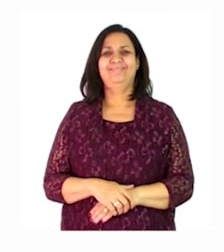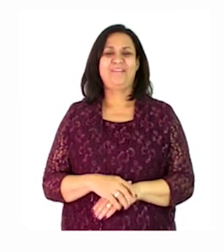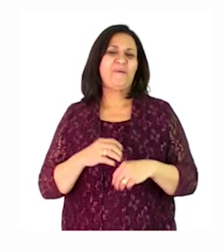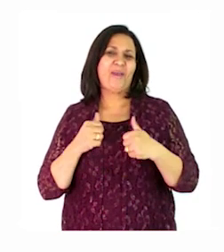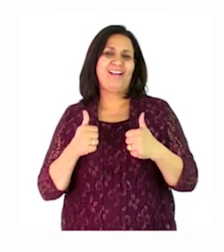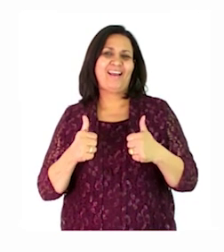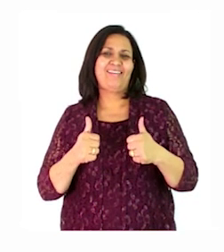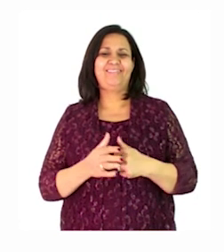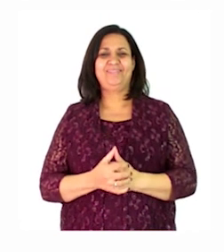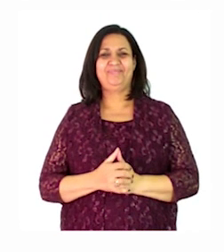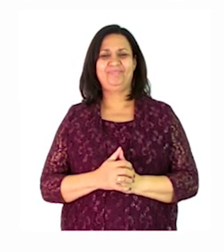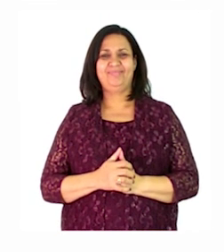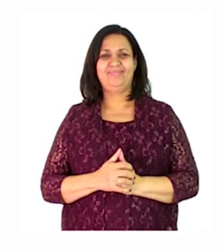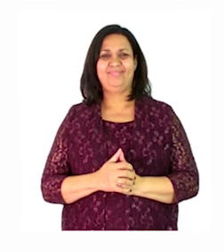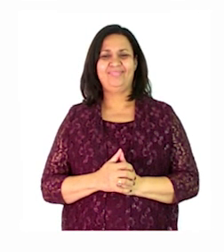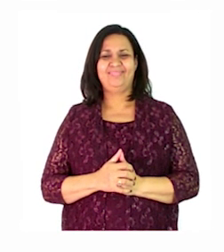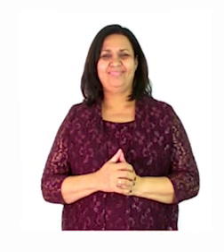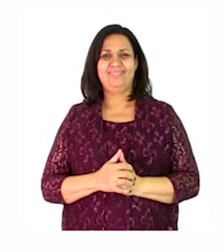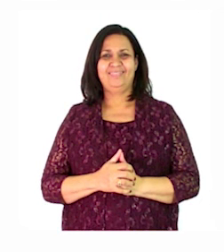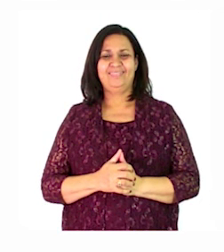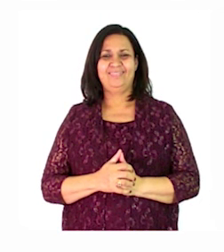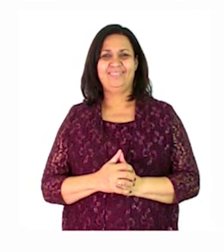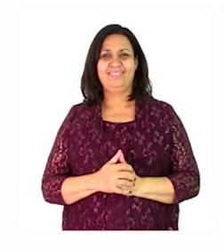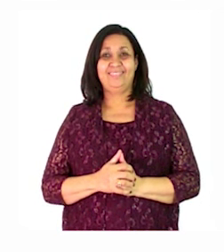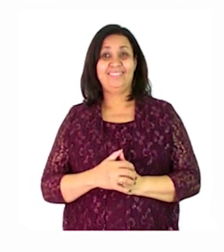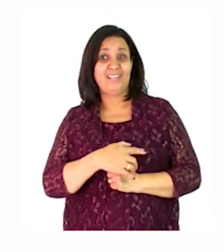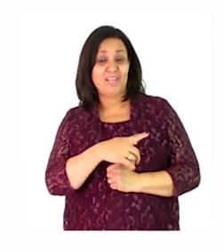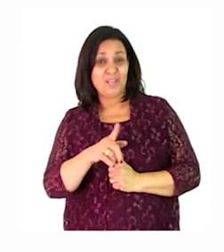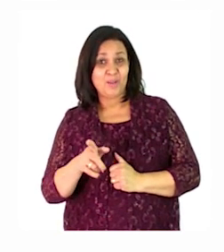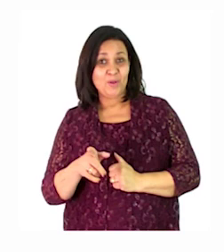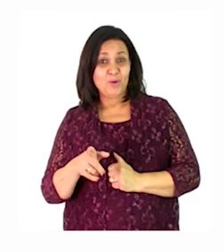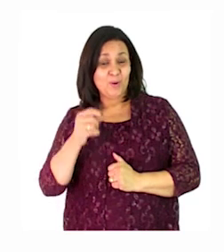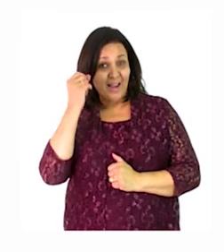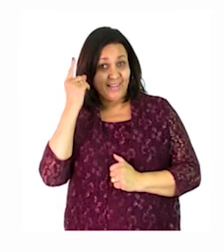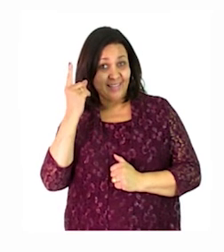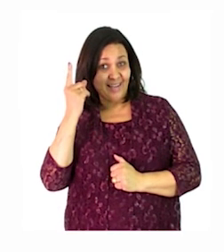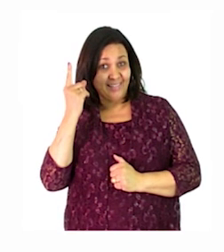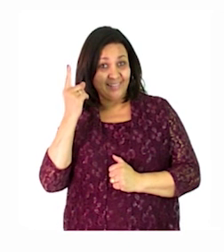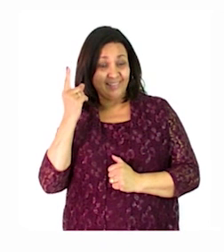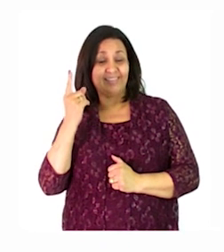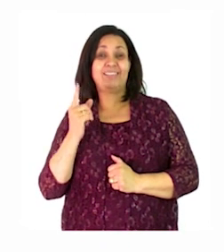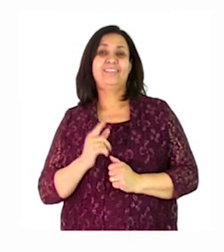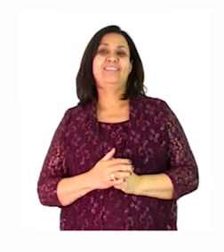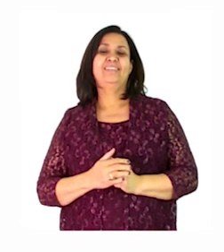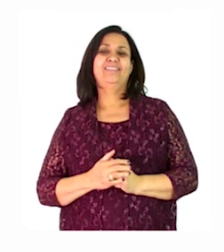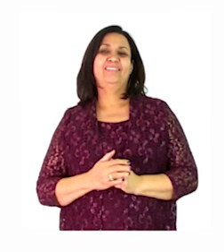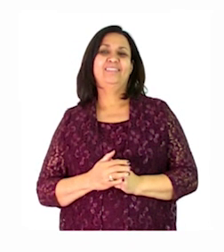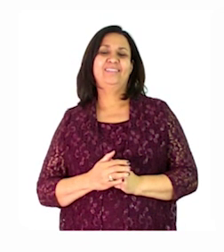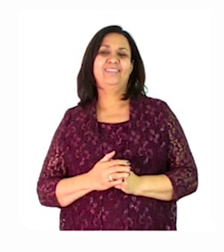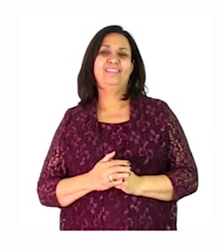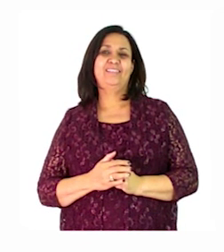Well done, boys and girls. I hope we have been able to understand what the word